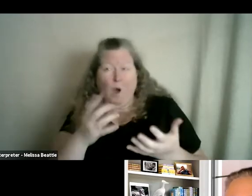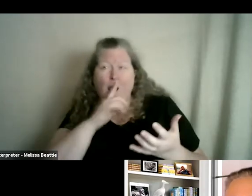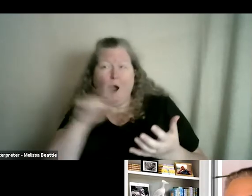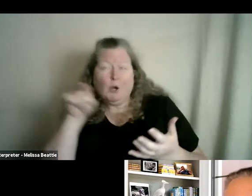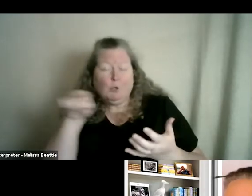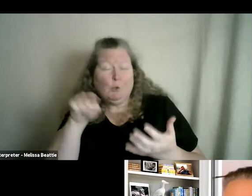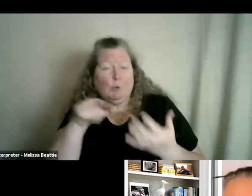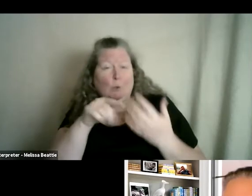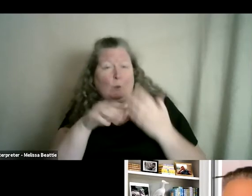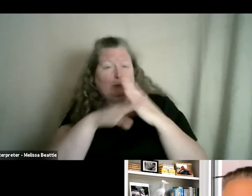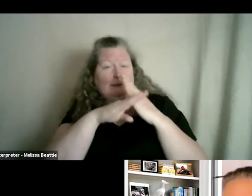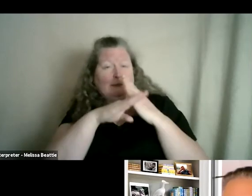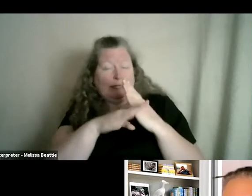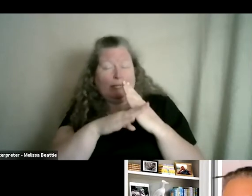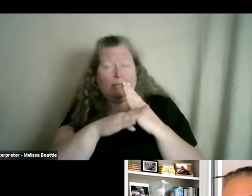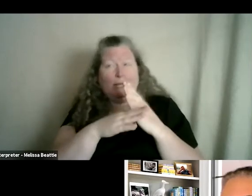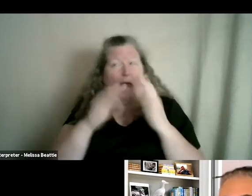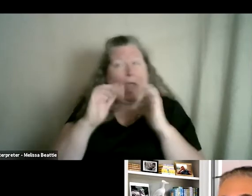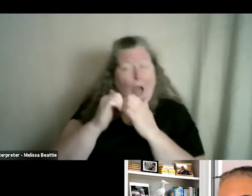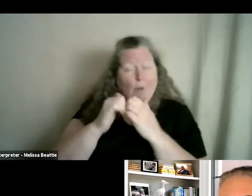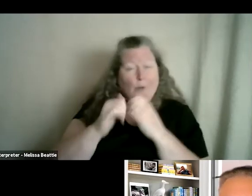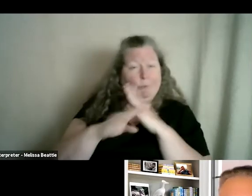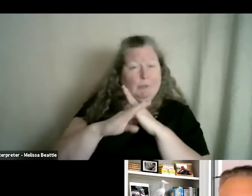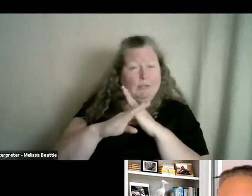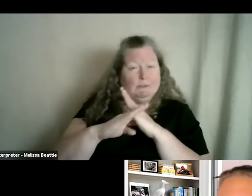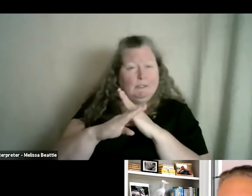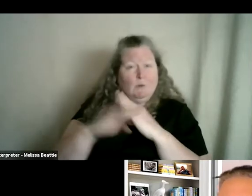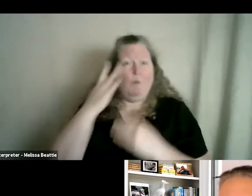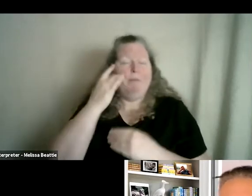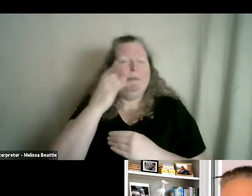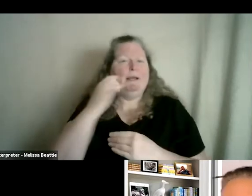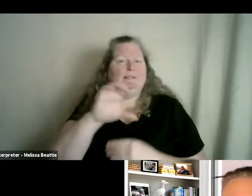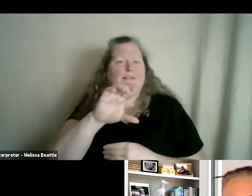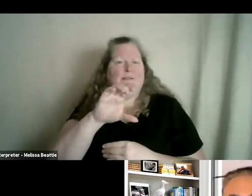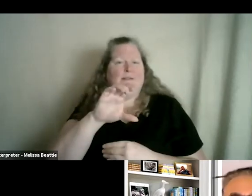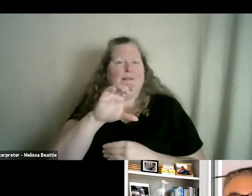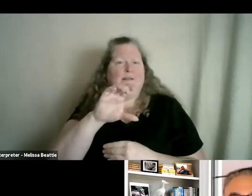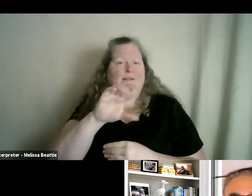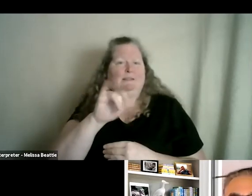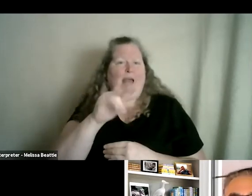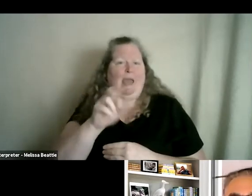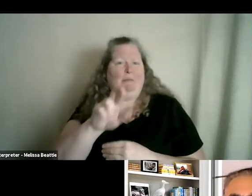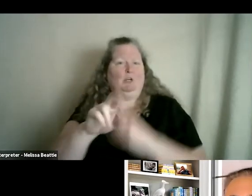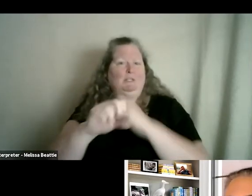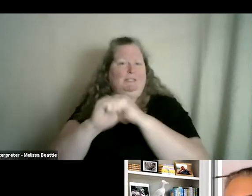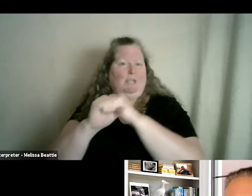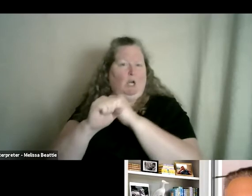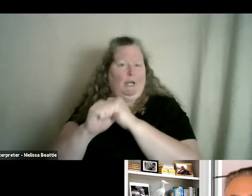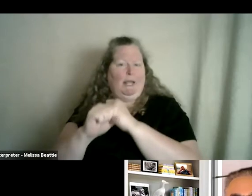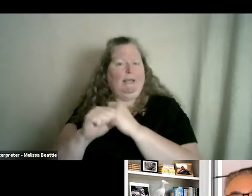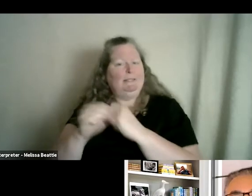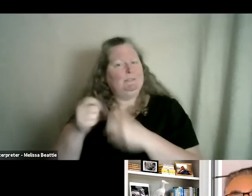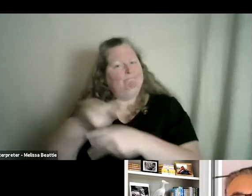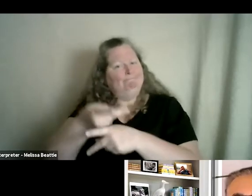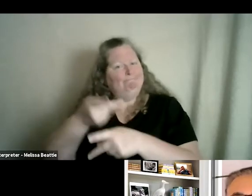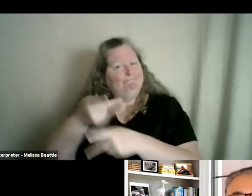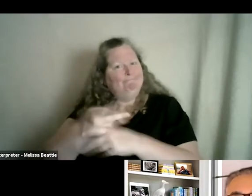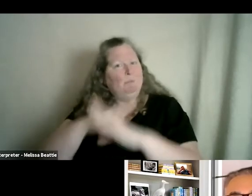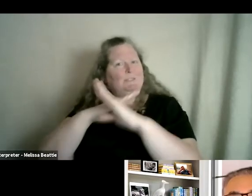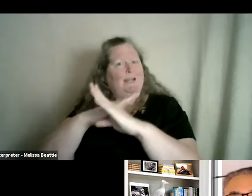that are creating this is IT. Cybersecurity is protecting the IT value. Privacy is in the middle of it. So what exactly is your